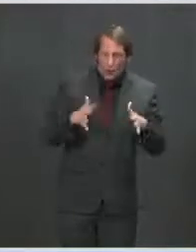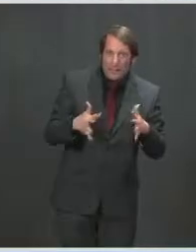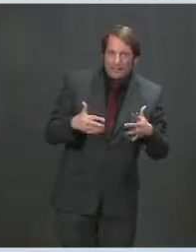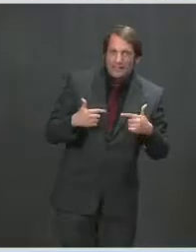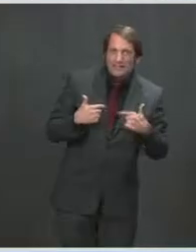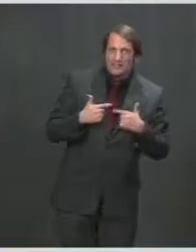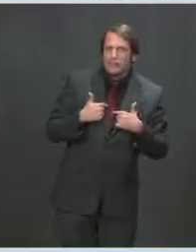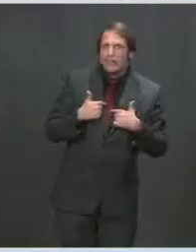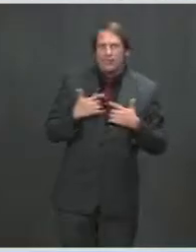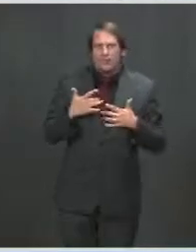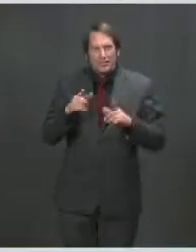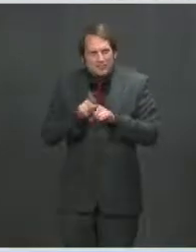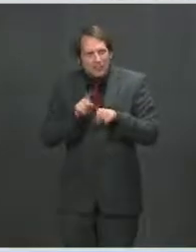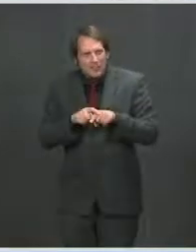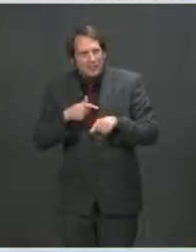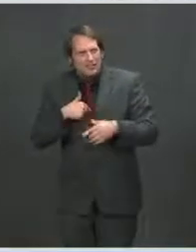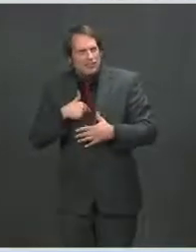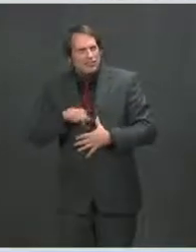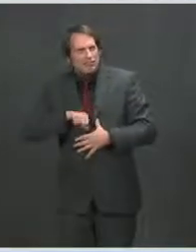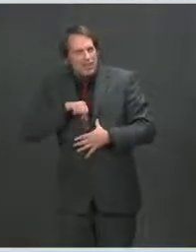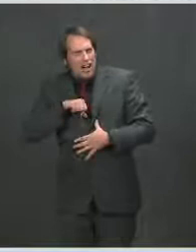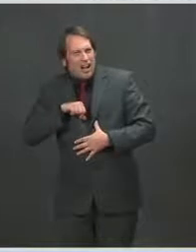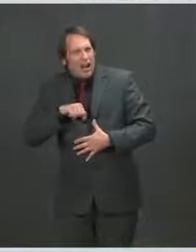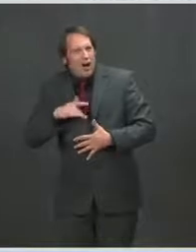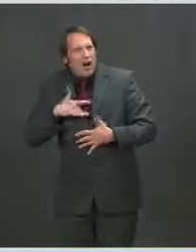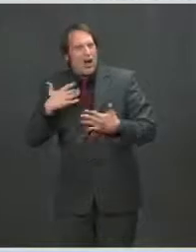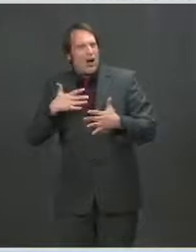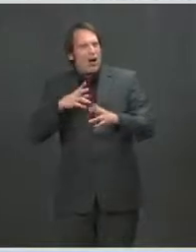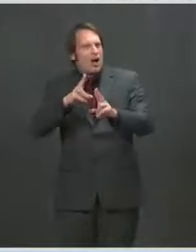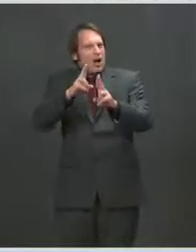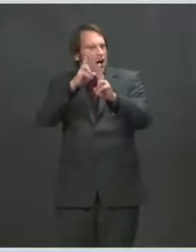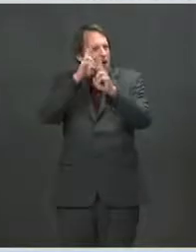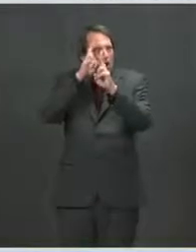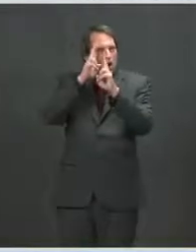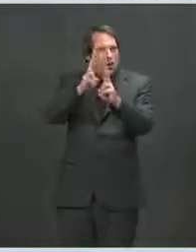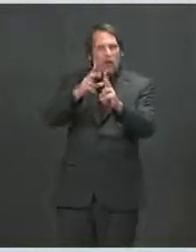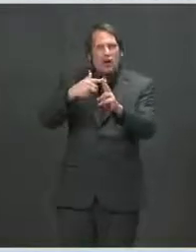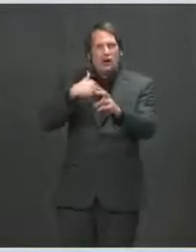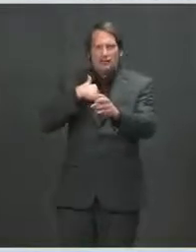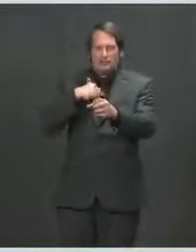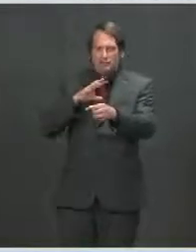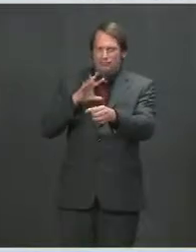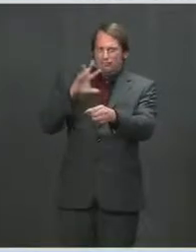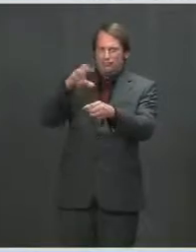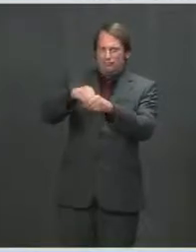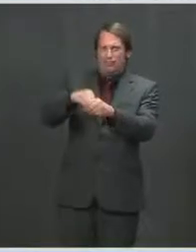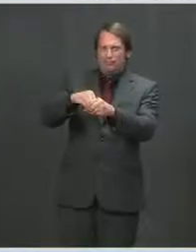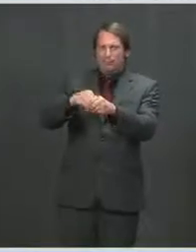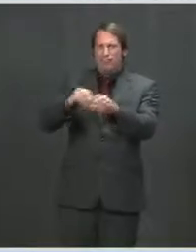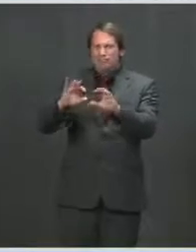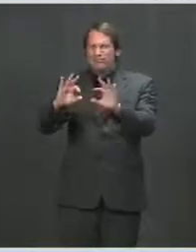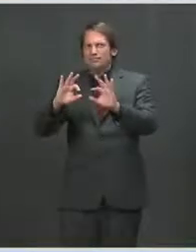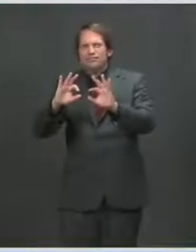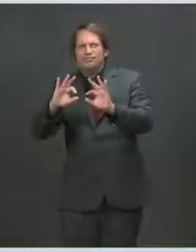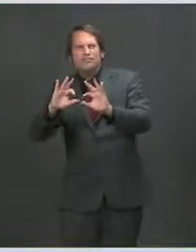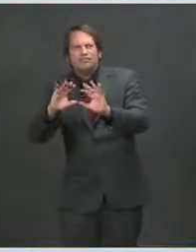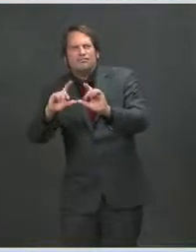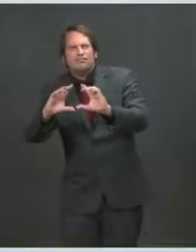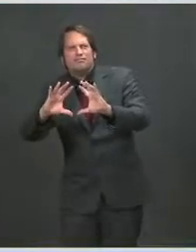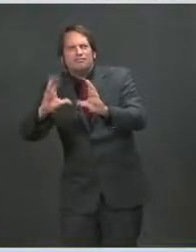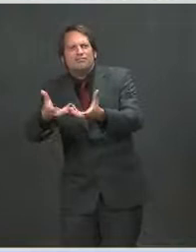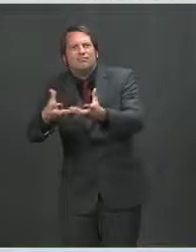the crew's family, or as they say, a shipmate for life. Surrounded by the sounds and shouts and